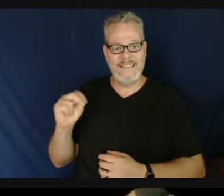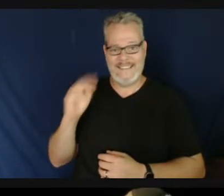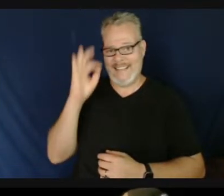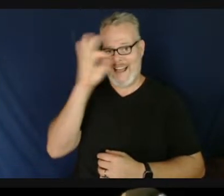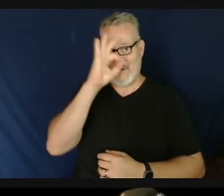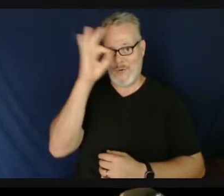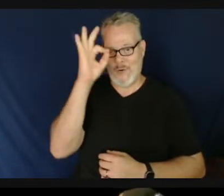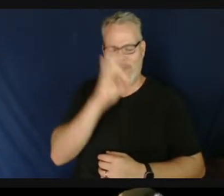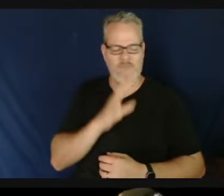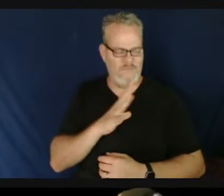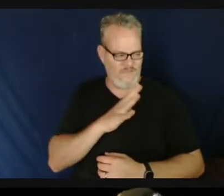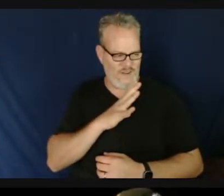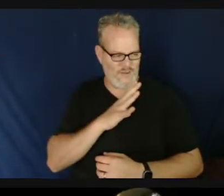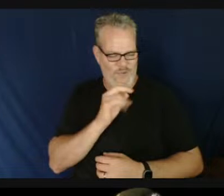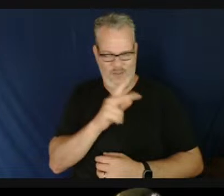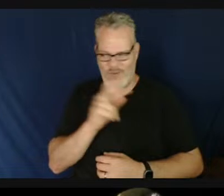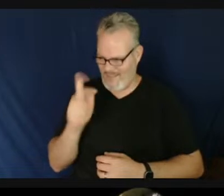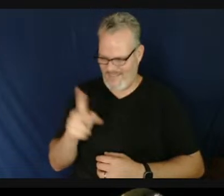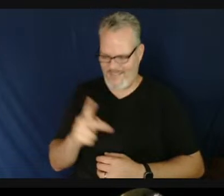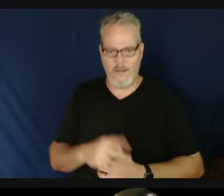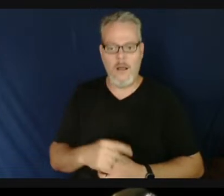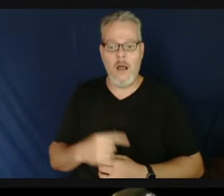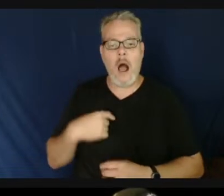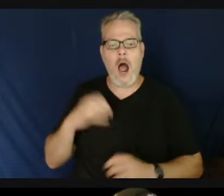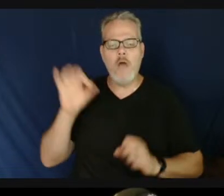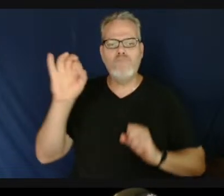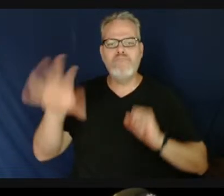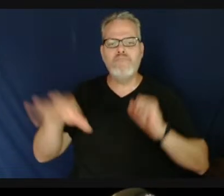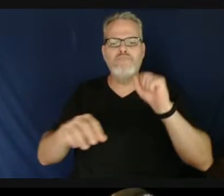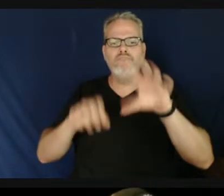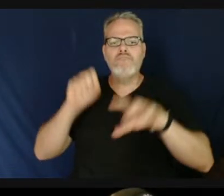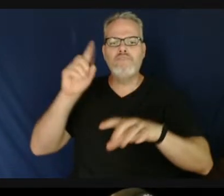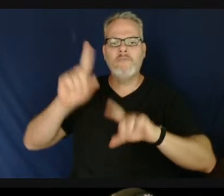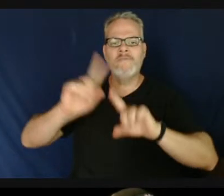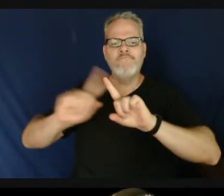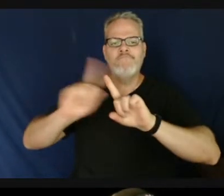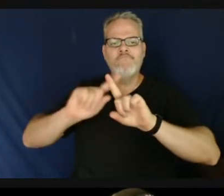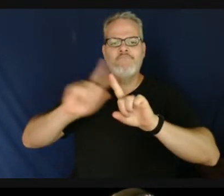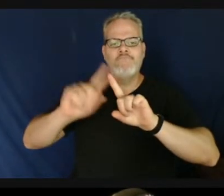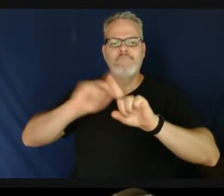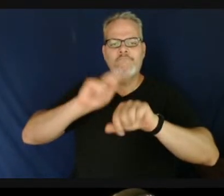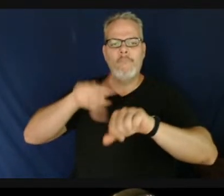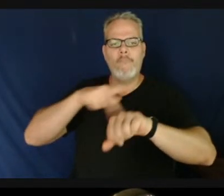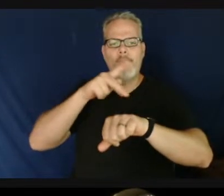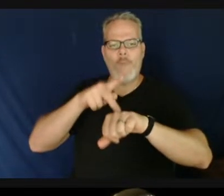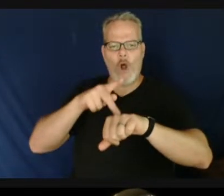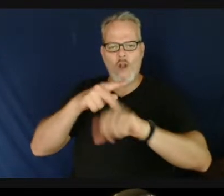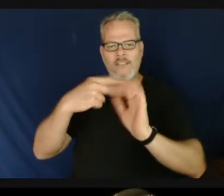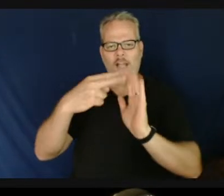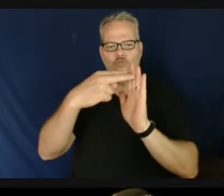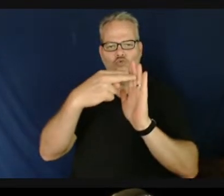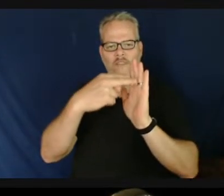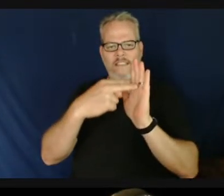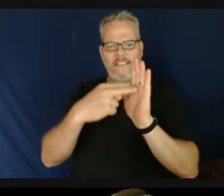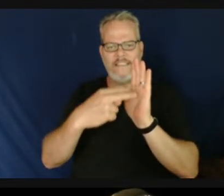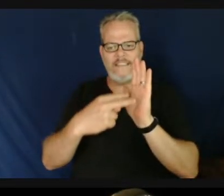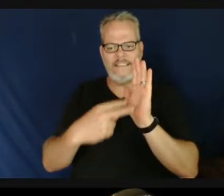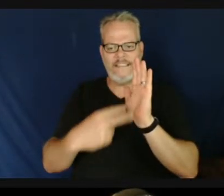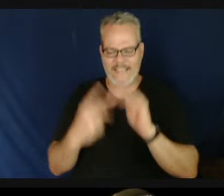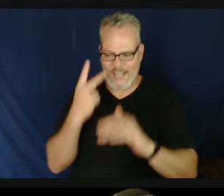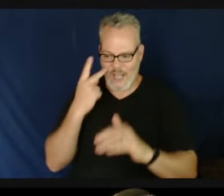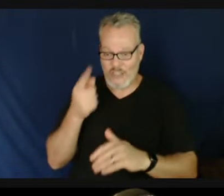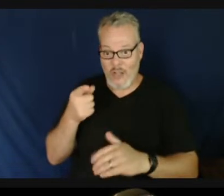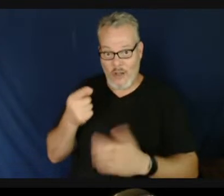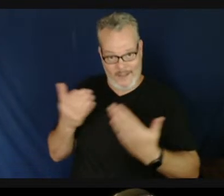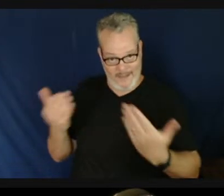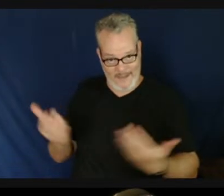I threw all these different parks in here as I was reading this. It was just clicking in my mind, not just Hawaii Volcanoes National